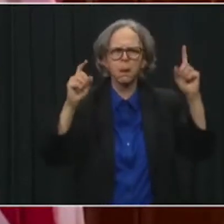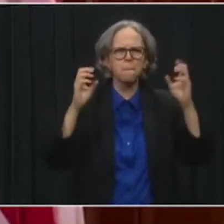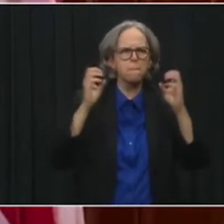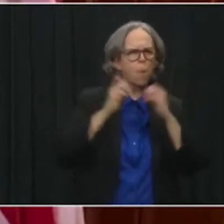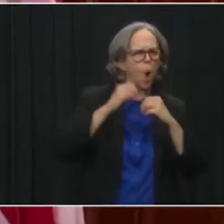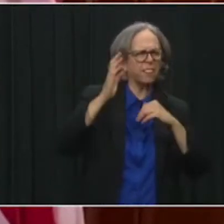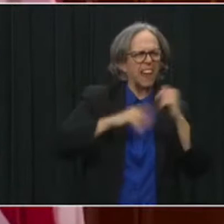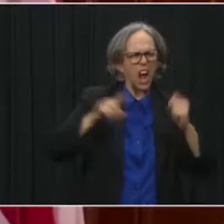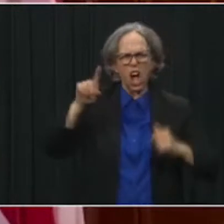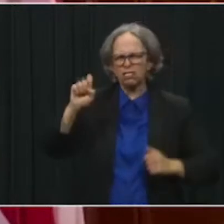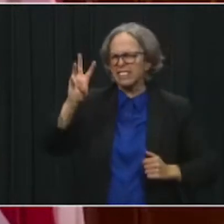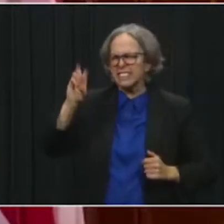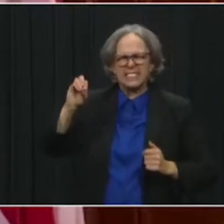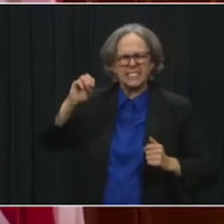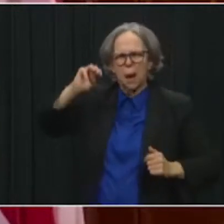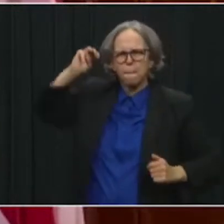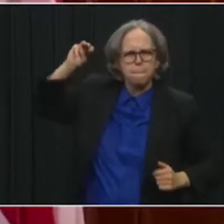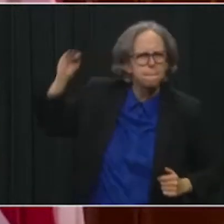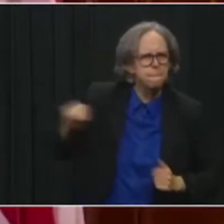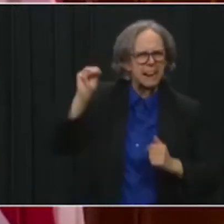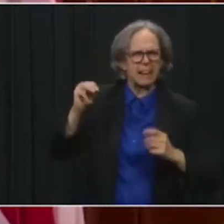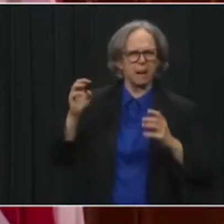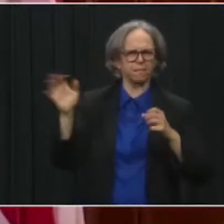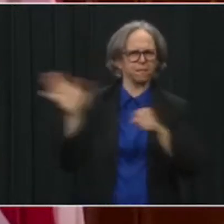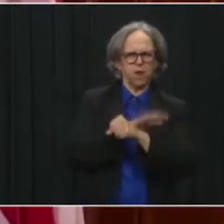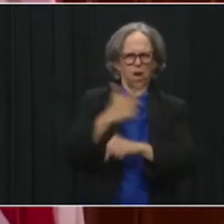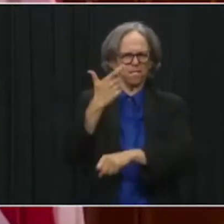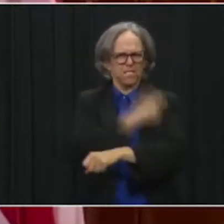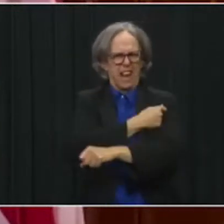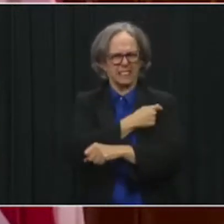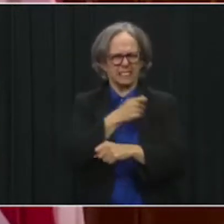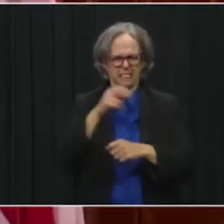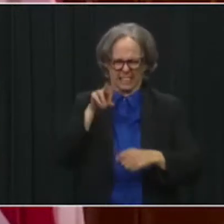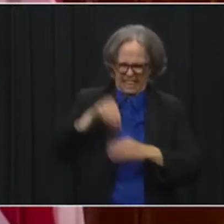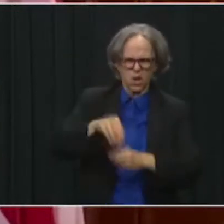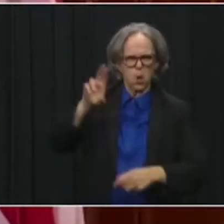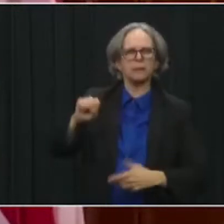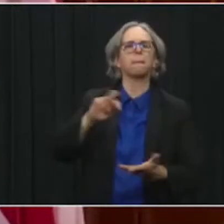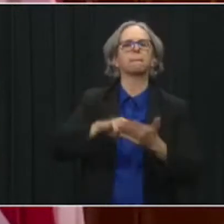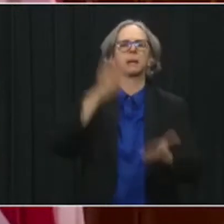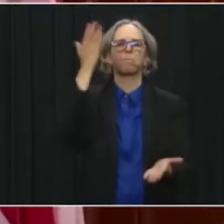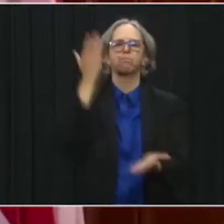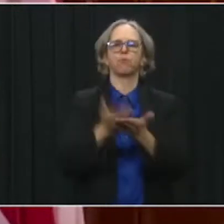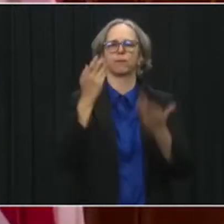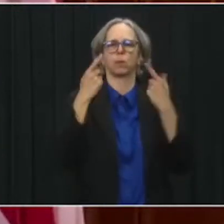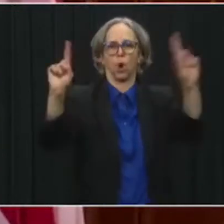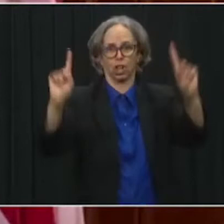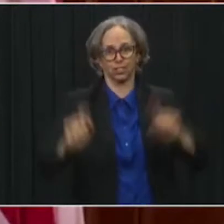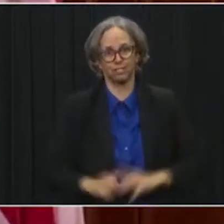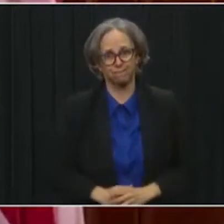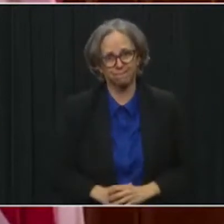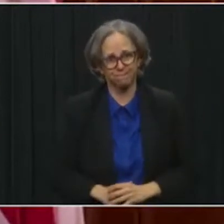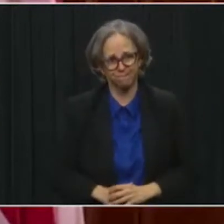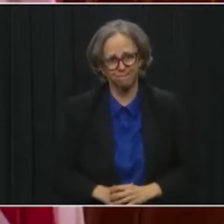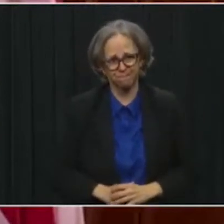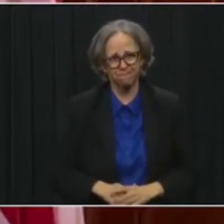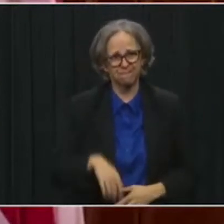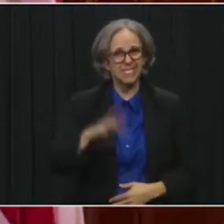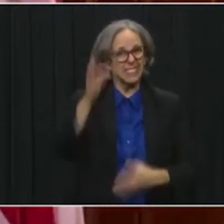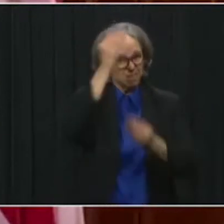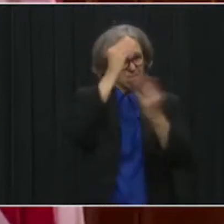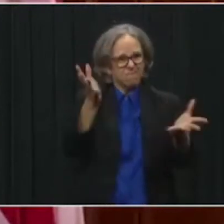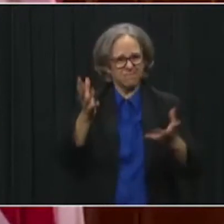vaccinated Americans are proof of that." He also said that all the vaccines given to Americans over the past year have provided, and I